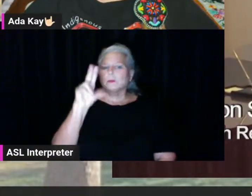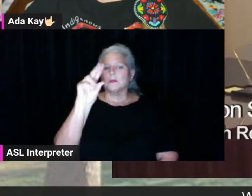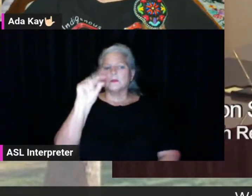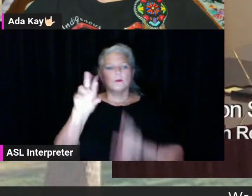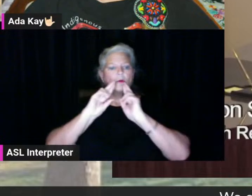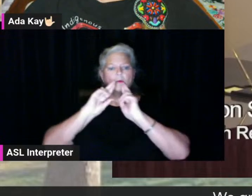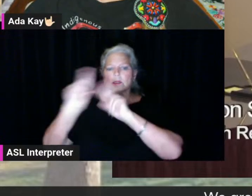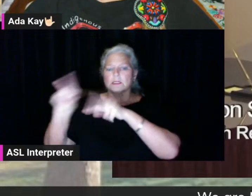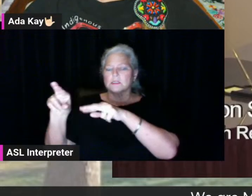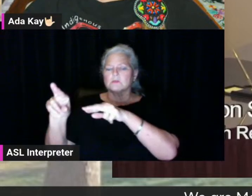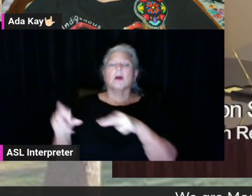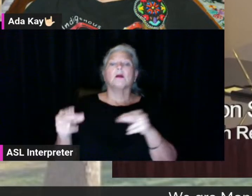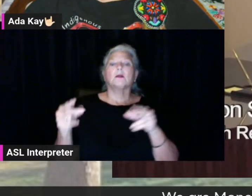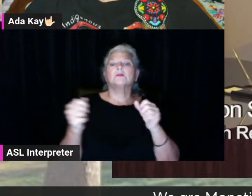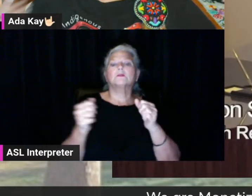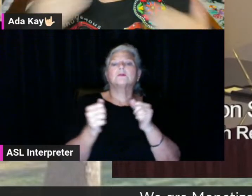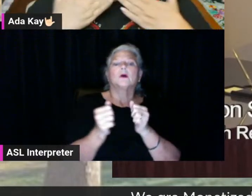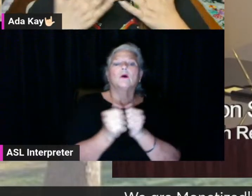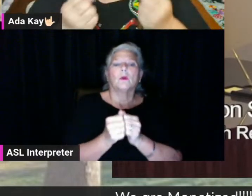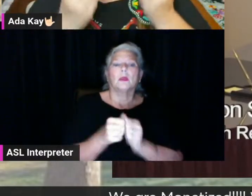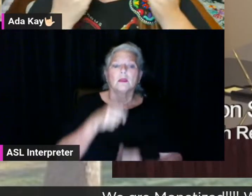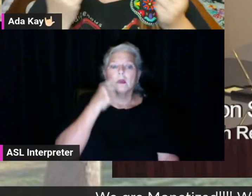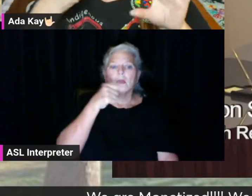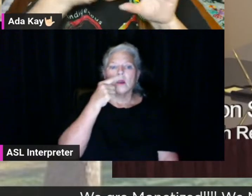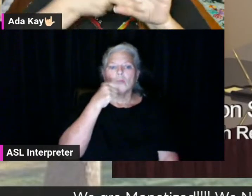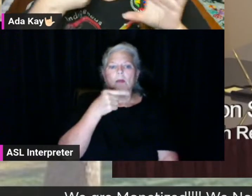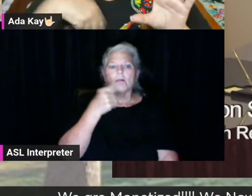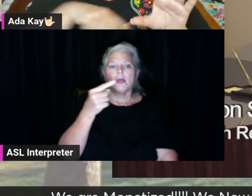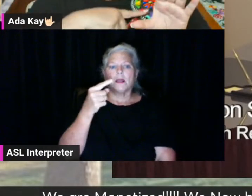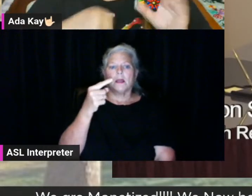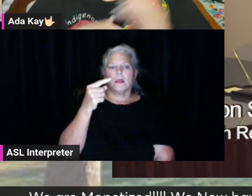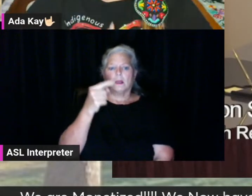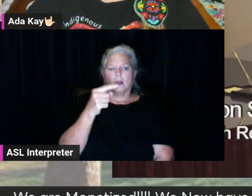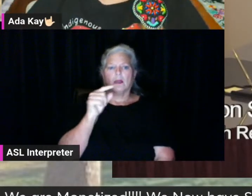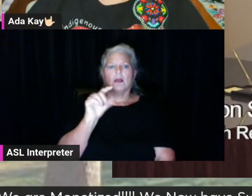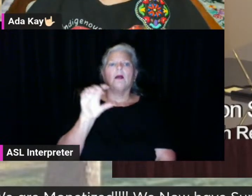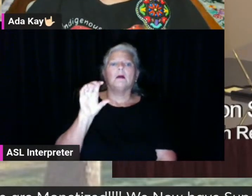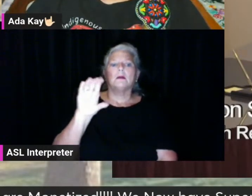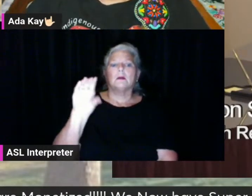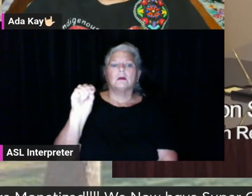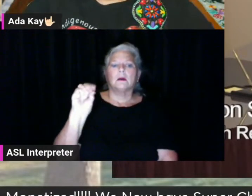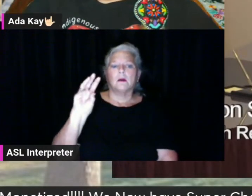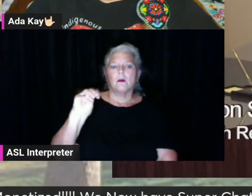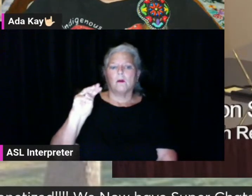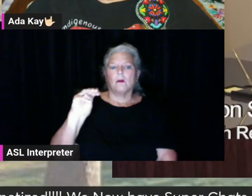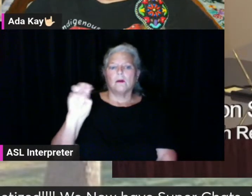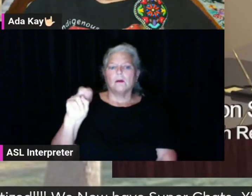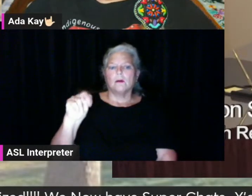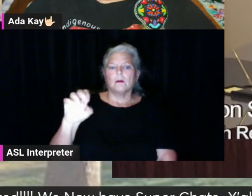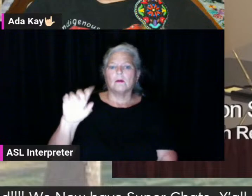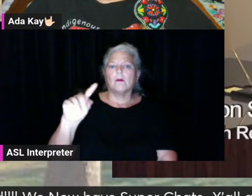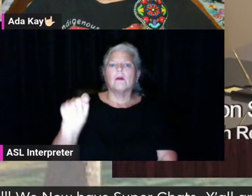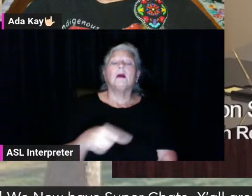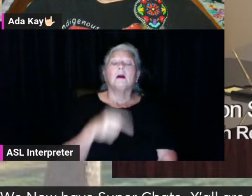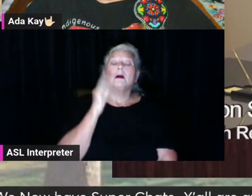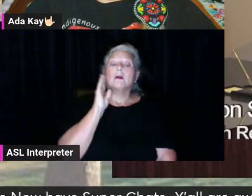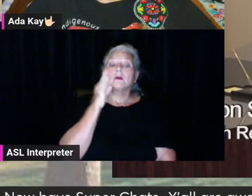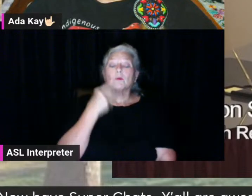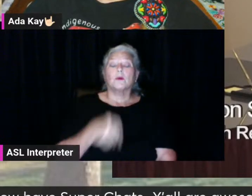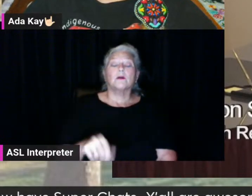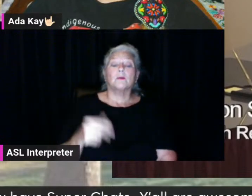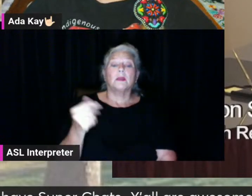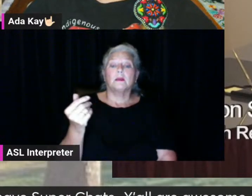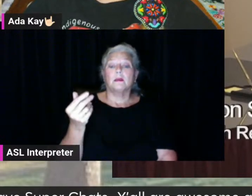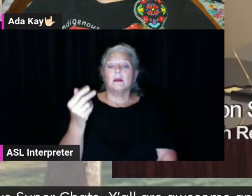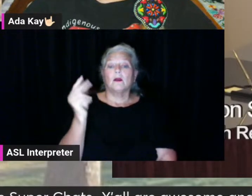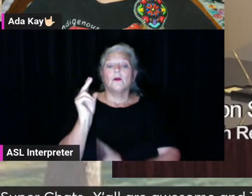when presented. The public comment portion of the meeting is limited to 15 minutes total and 3 minutes per speaker. I would